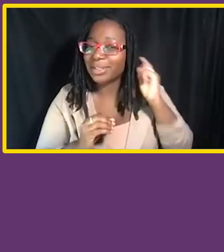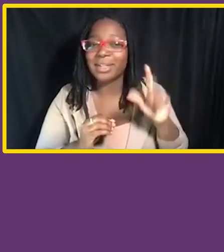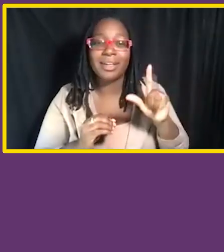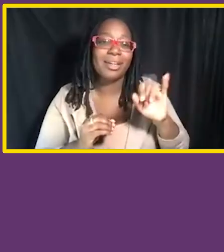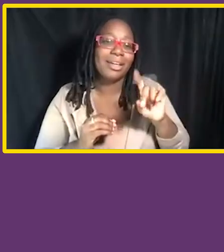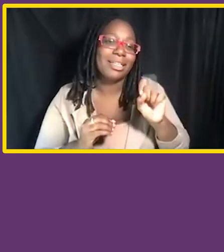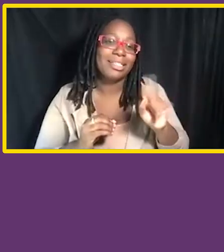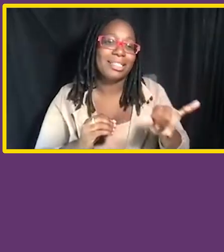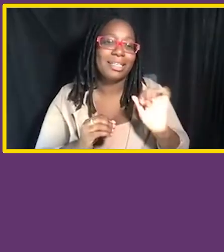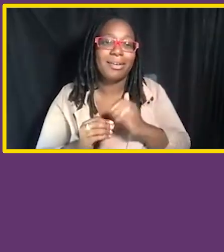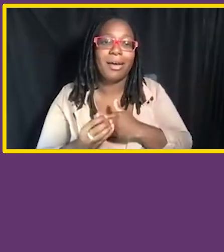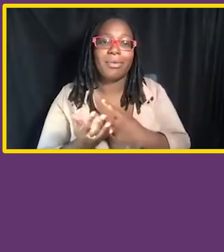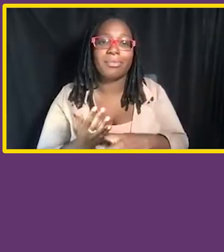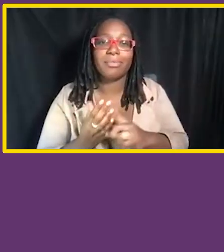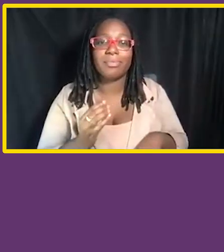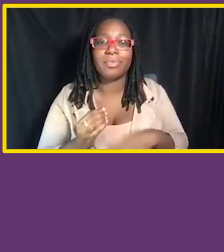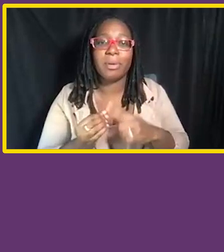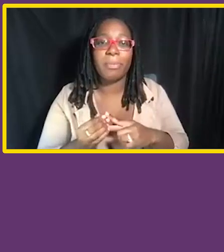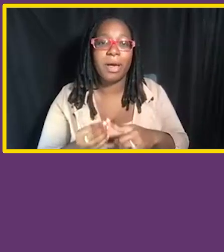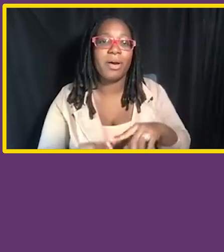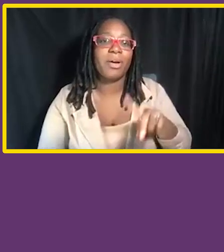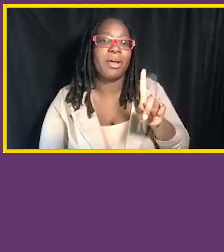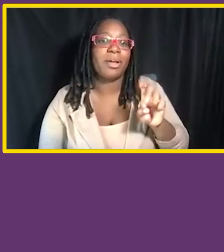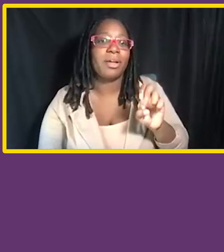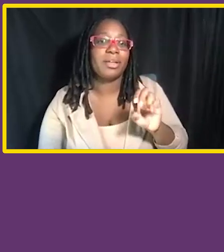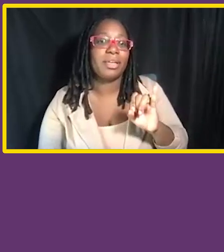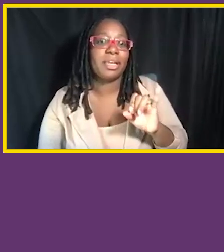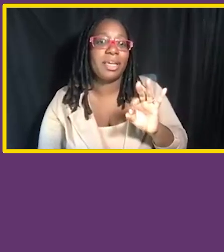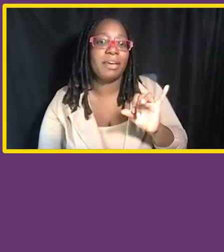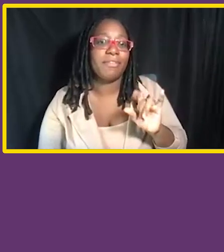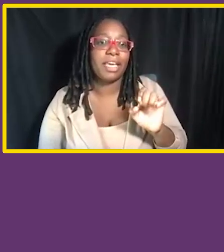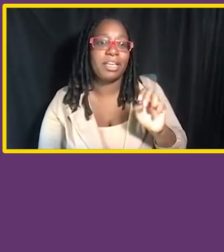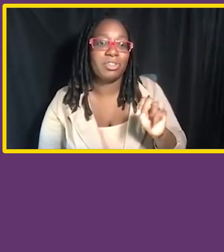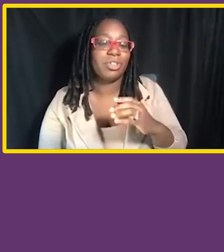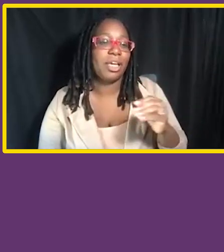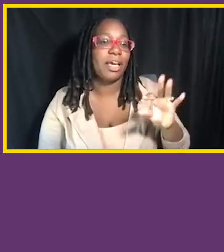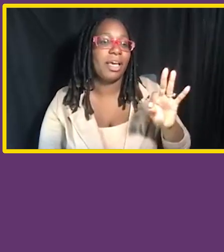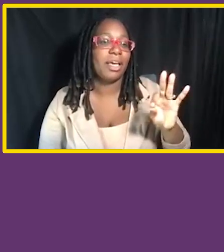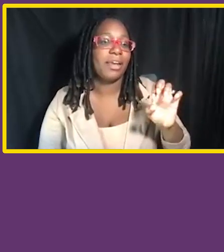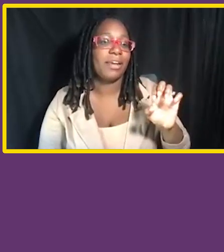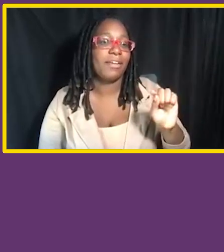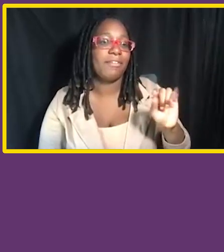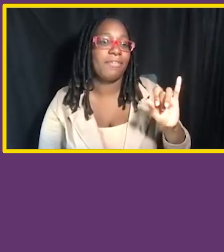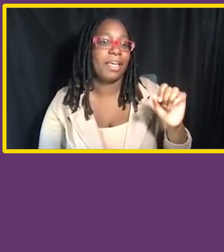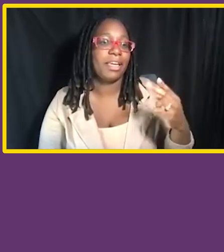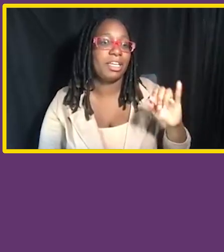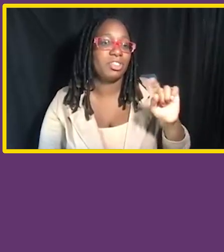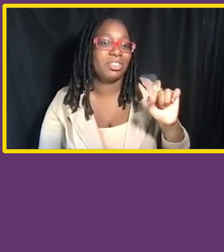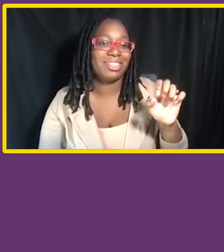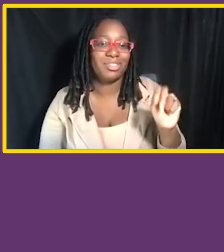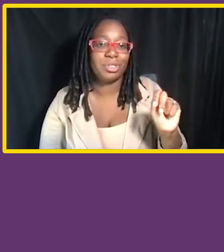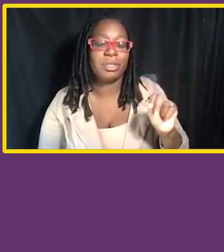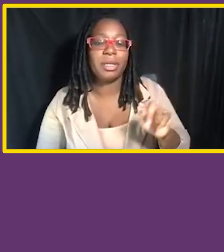about deification and fetishization, which I don't want to go into that realm, but like there's this